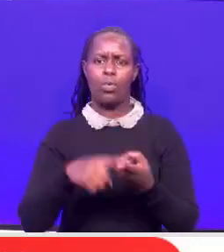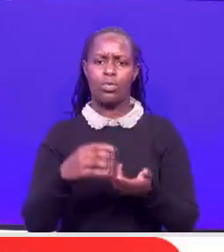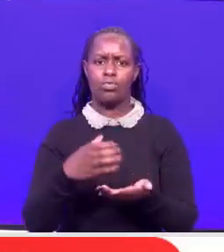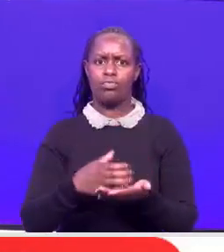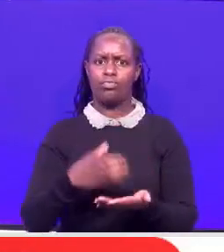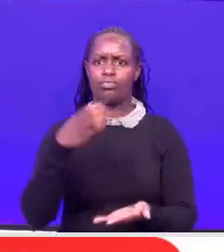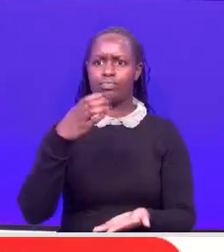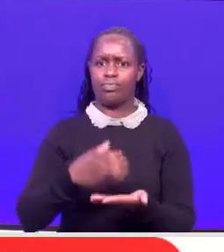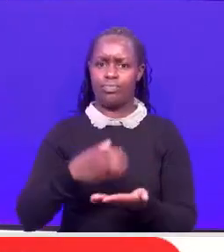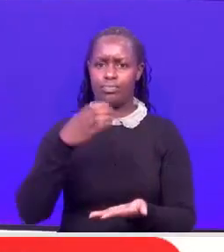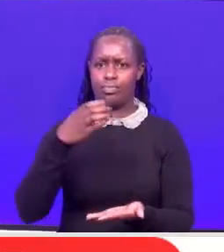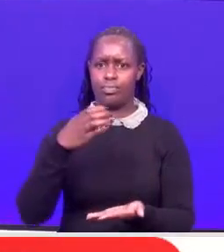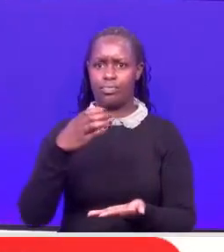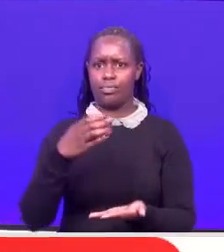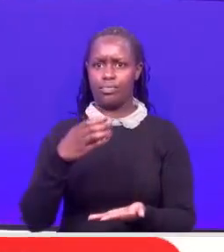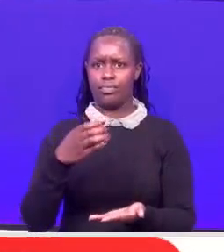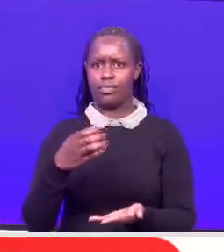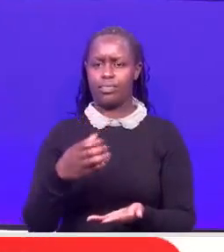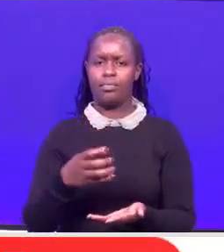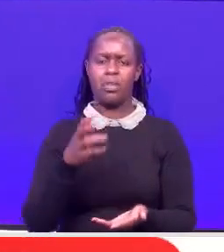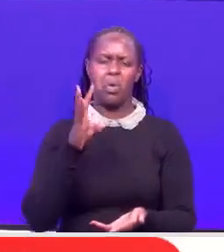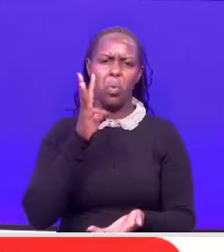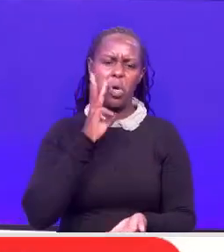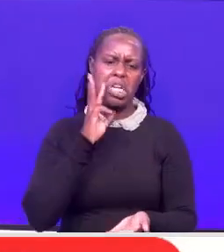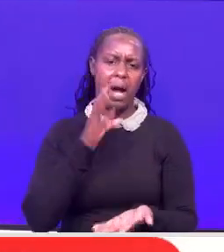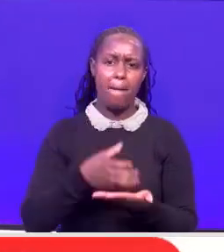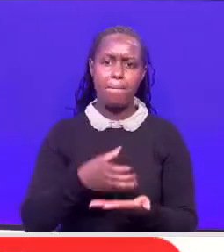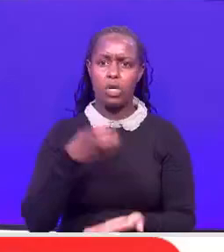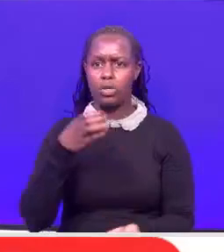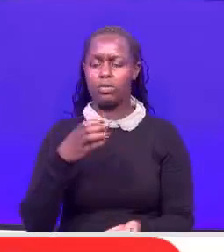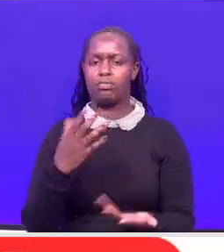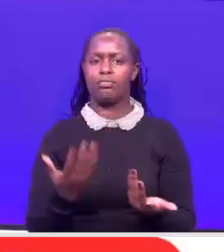glass, na chupa hizi za maji,